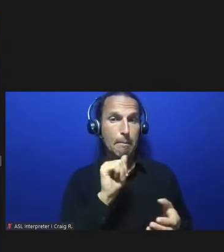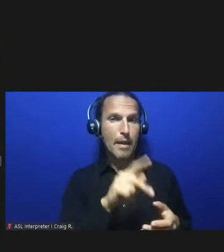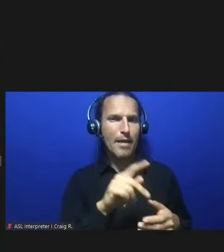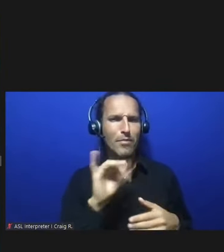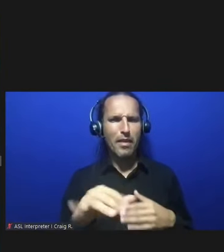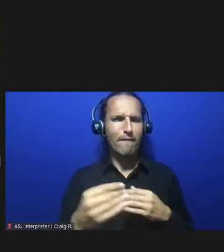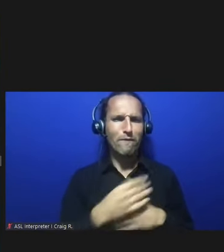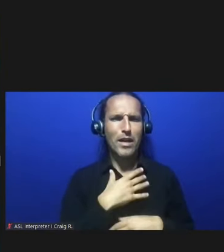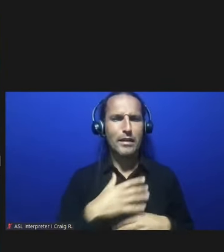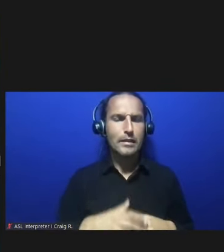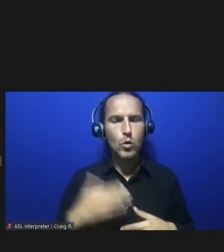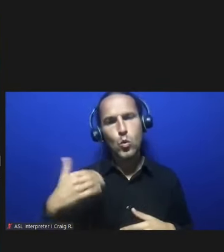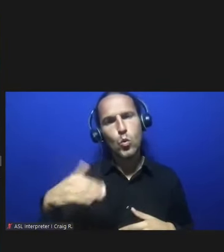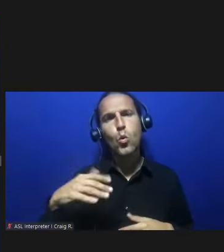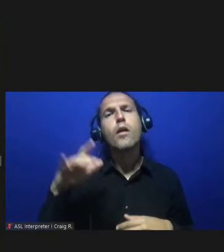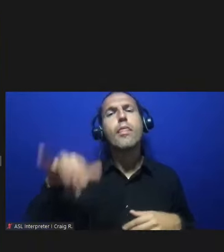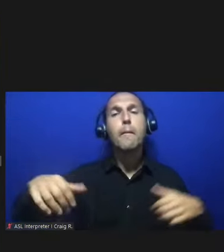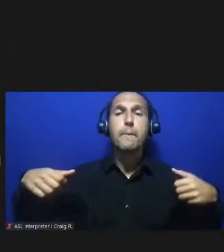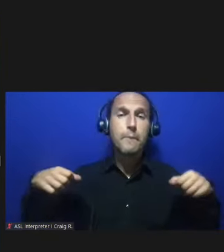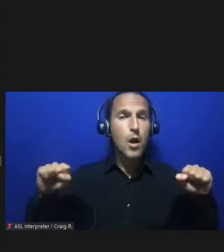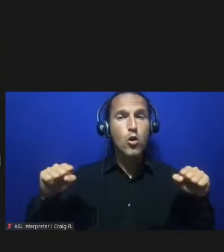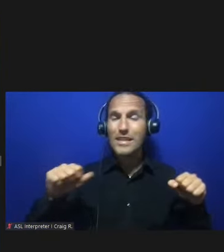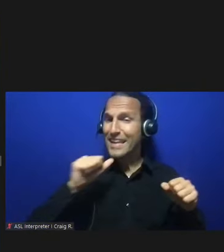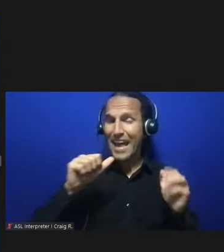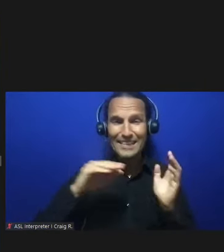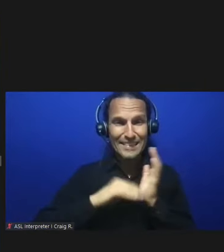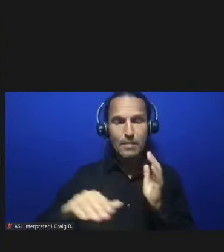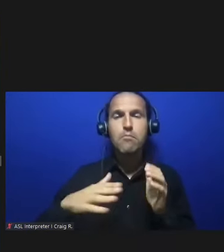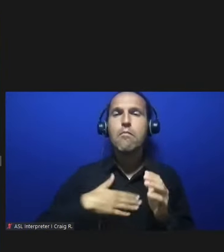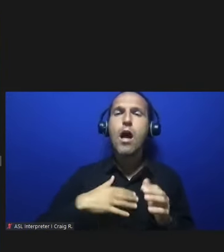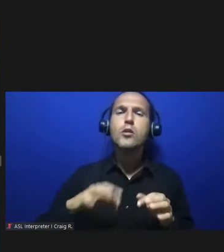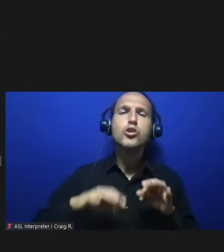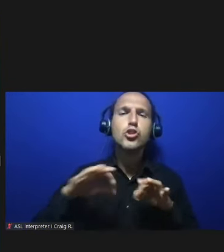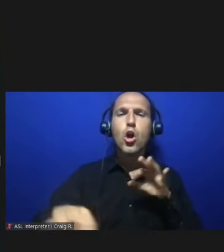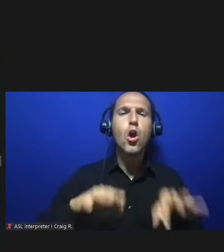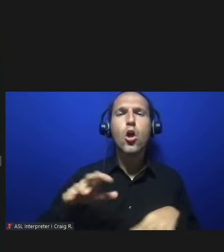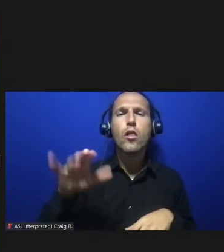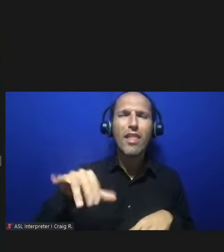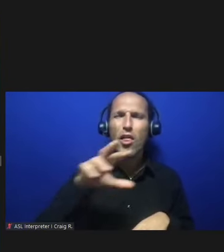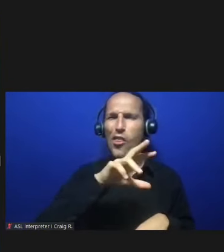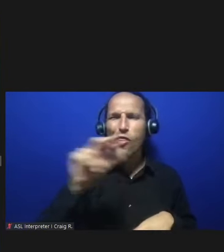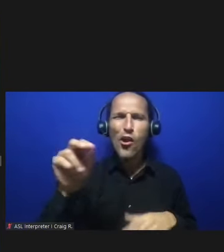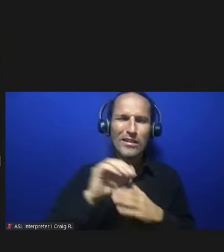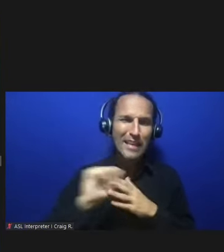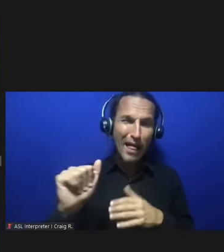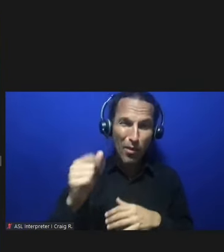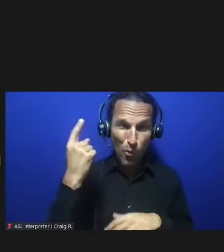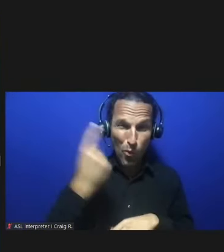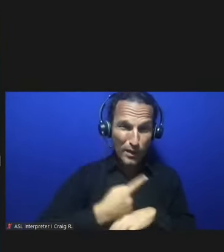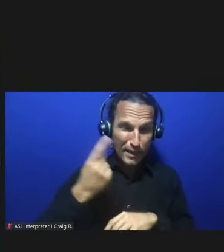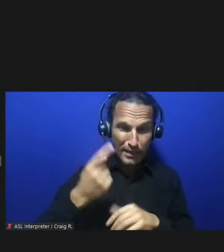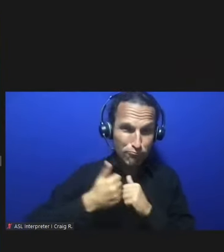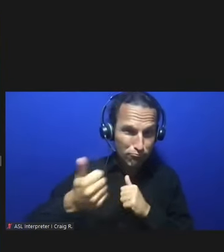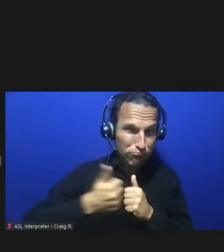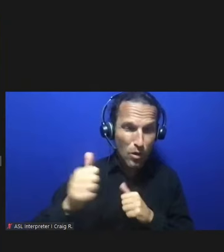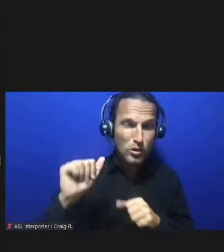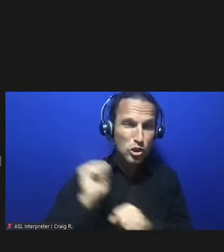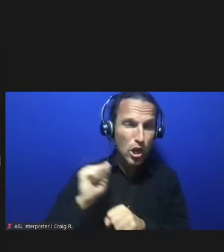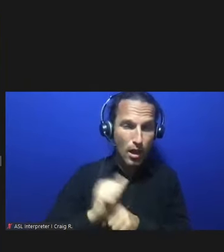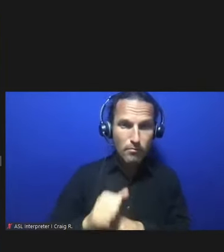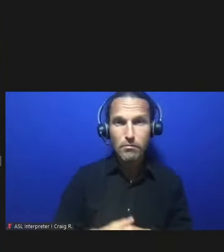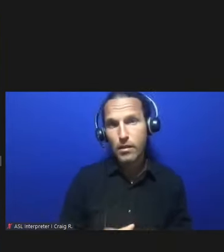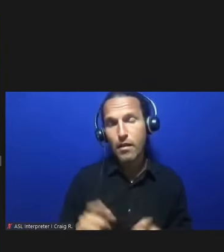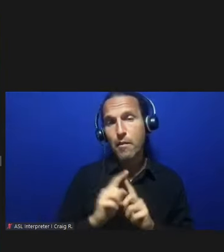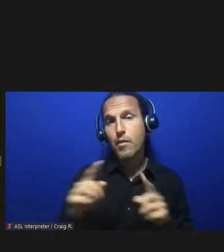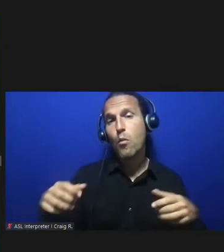me. If motorcycles are not exempt, my tolls will be more than $30 a day just to get to my job. Although